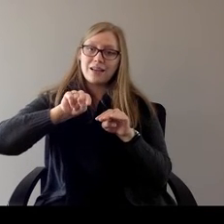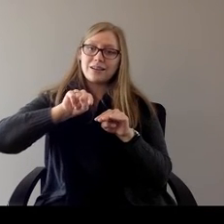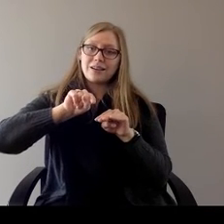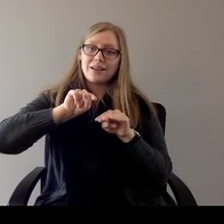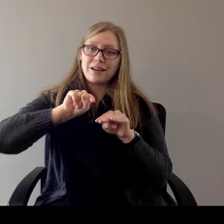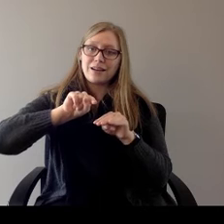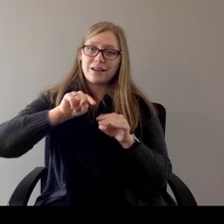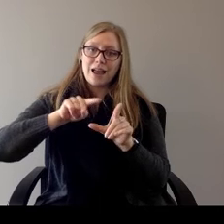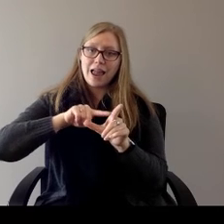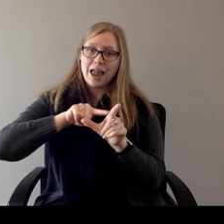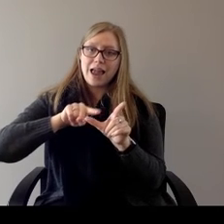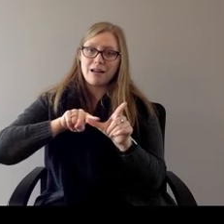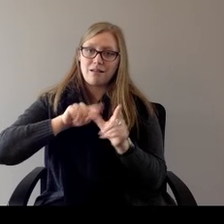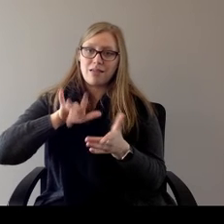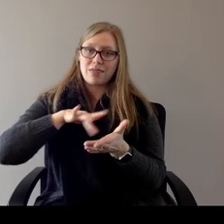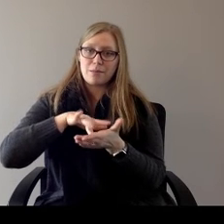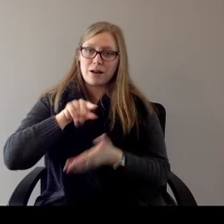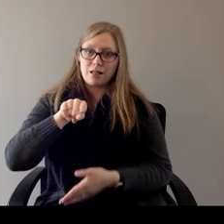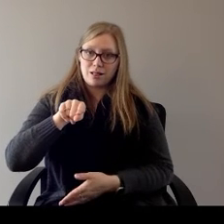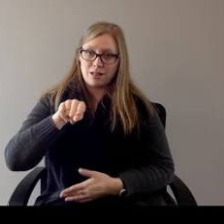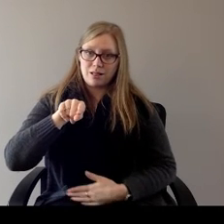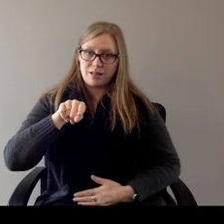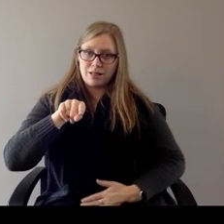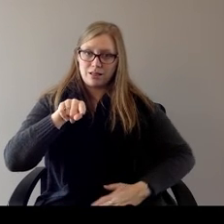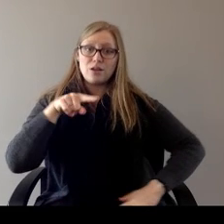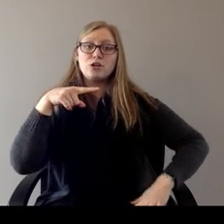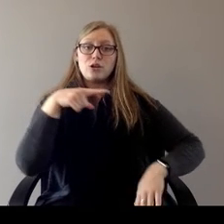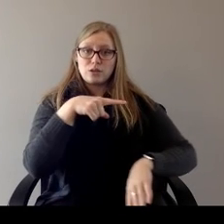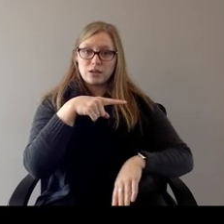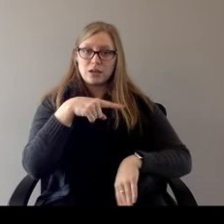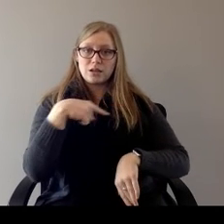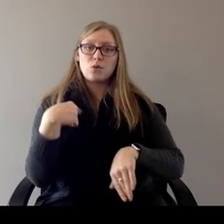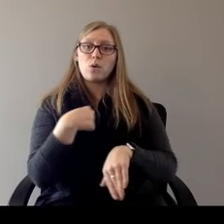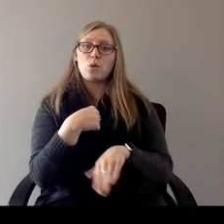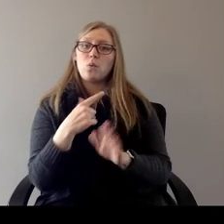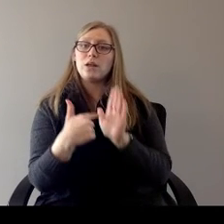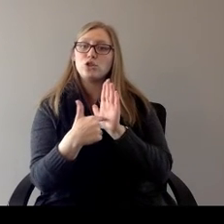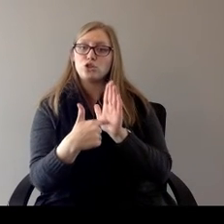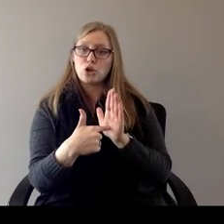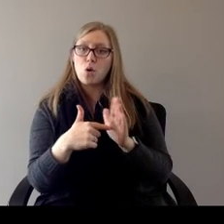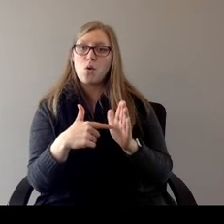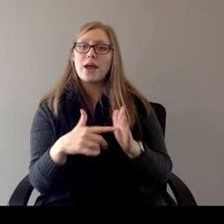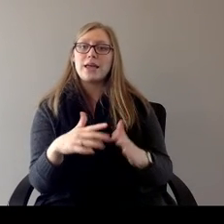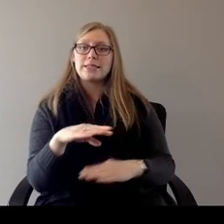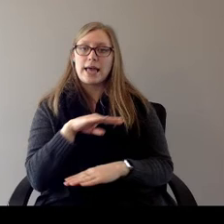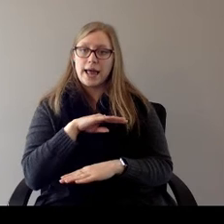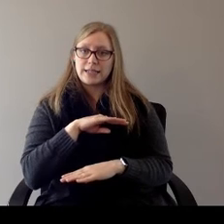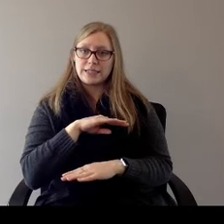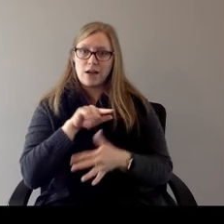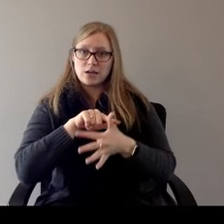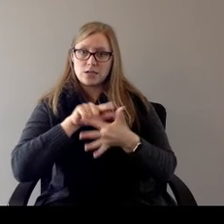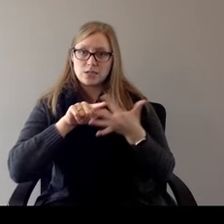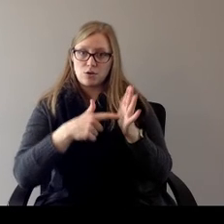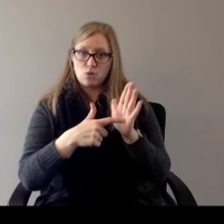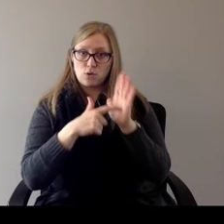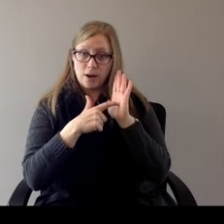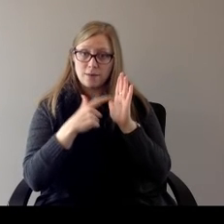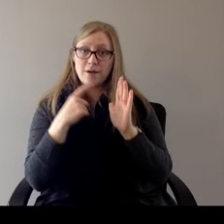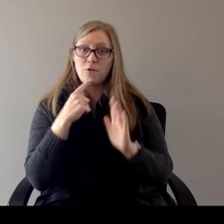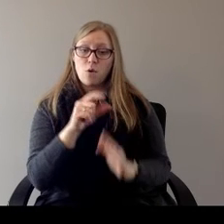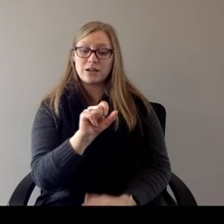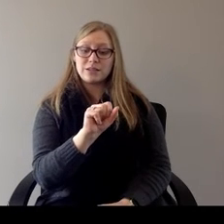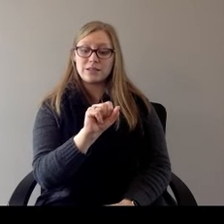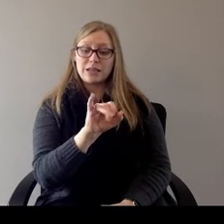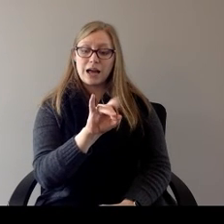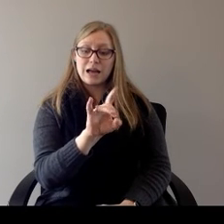to be showing that it meets the side, angle, side criteria for being congruent triangles. So my input is 4, so